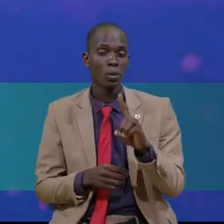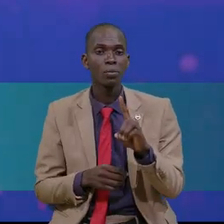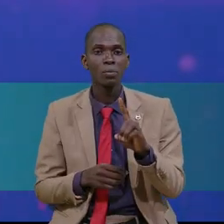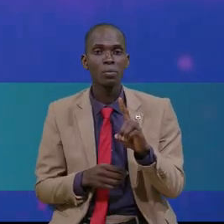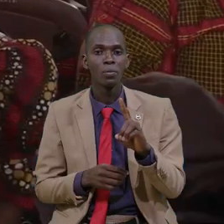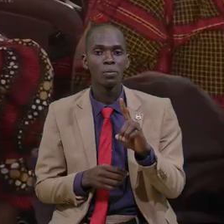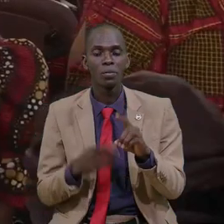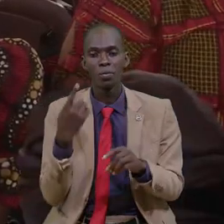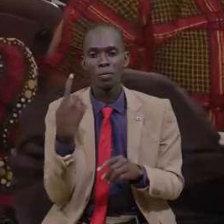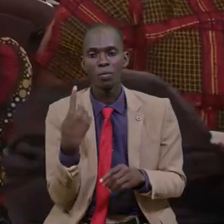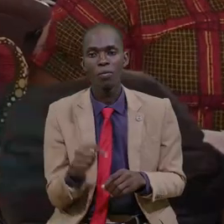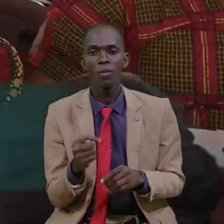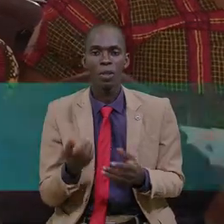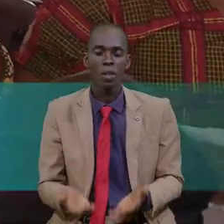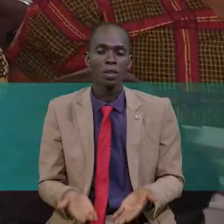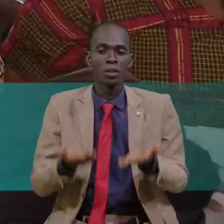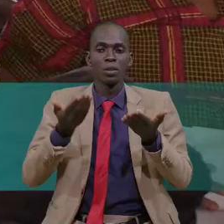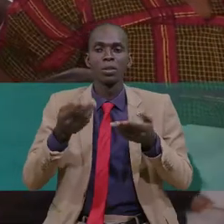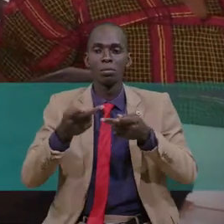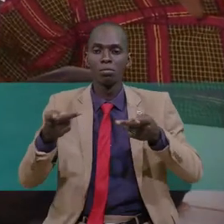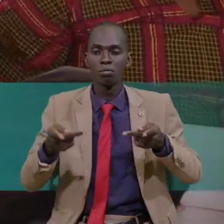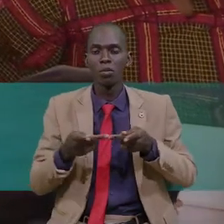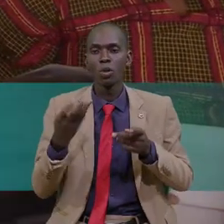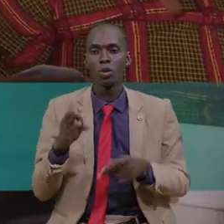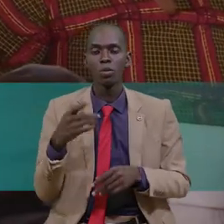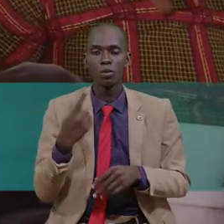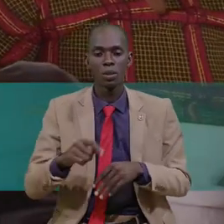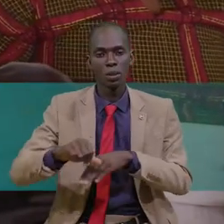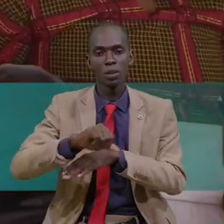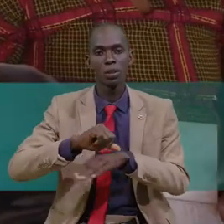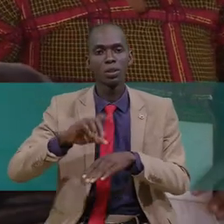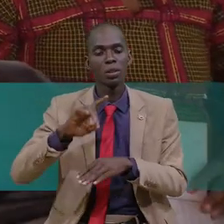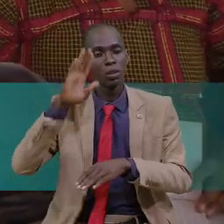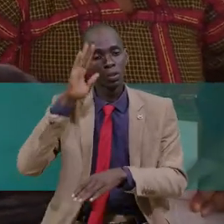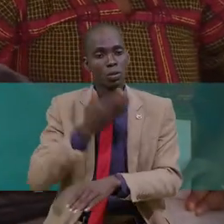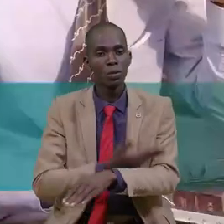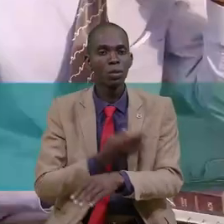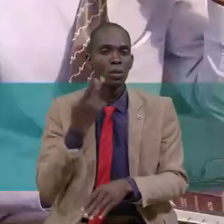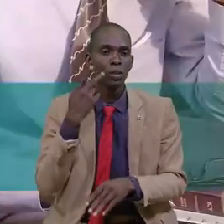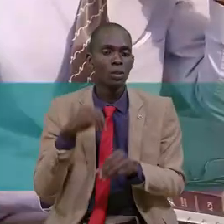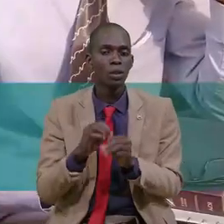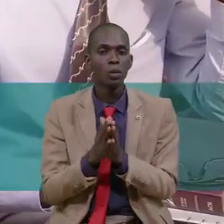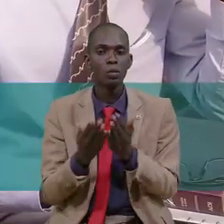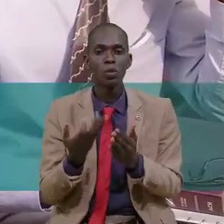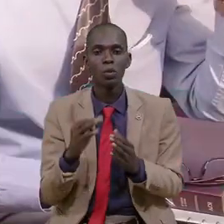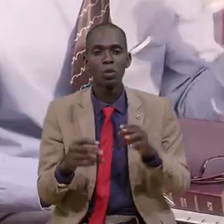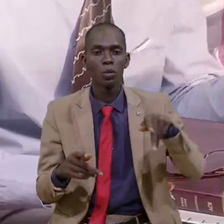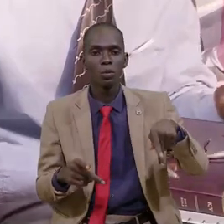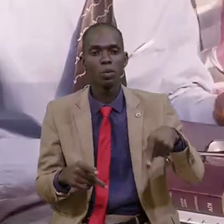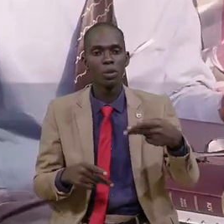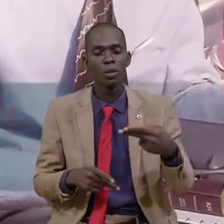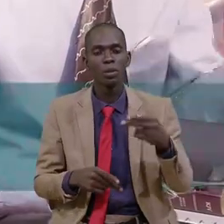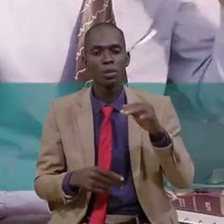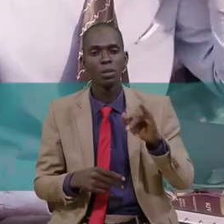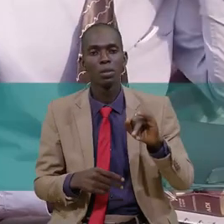the exalted position of the anointed Son. It tells us in Philippians chapter 2, reading there